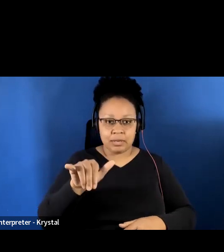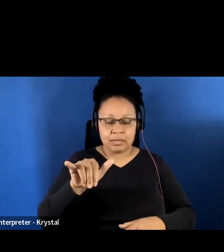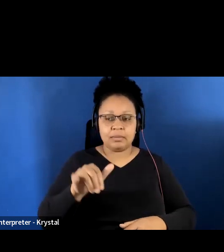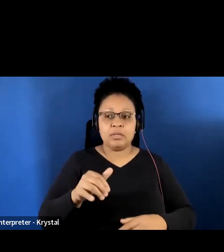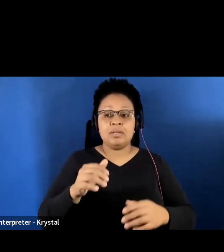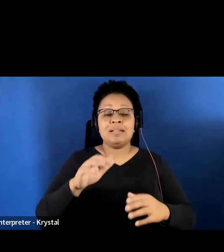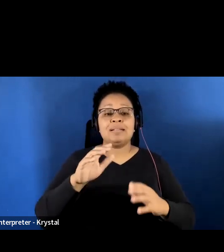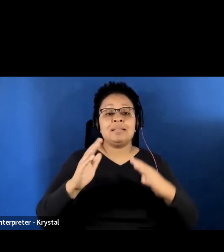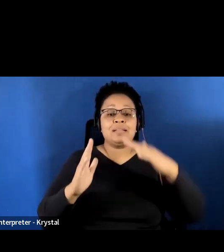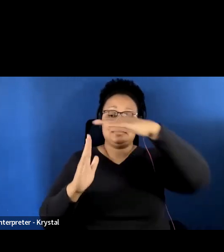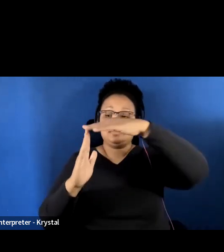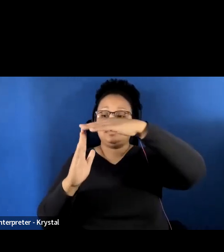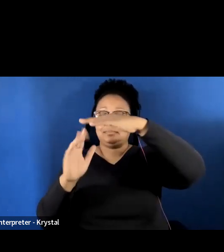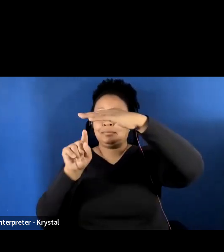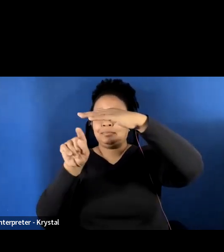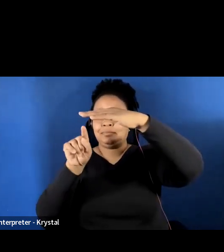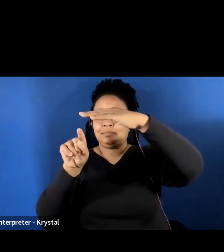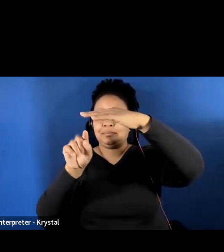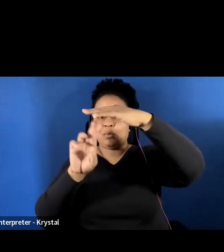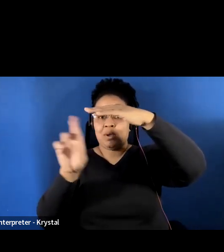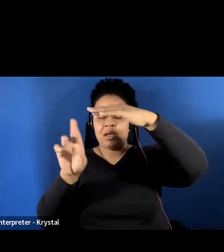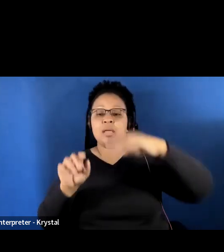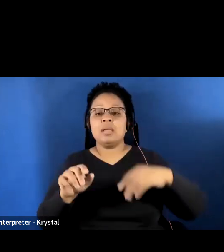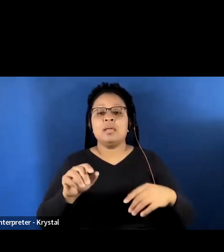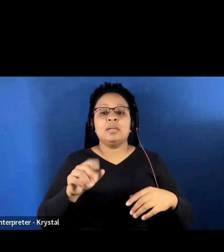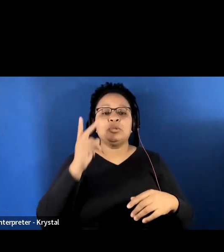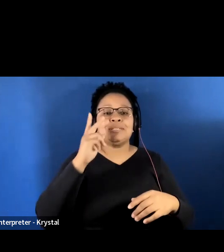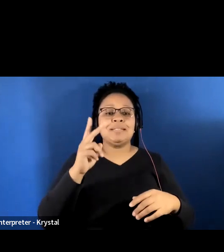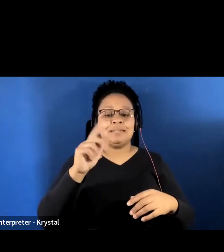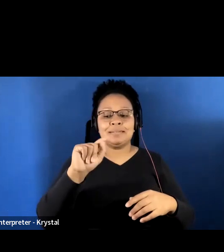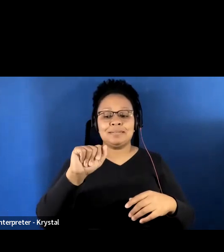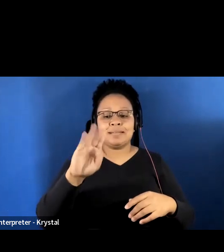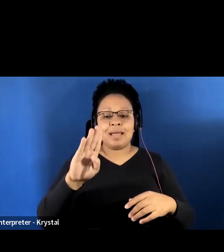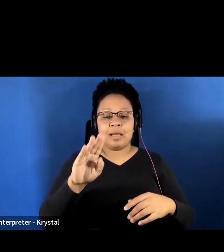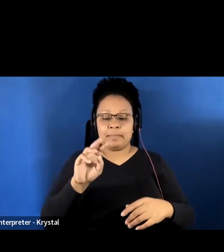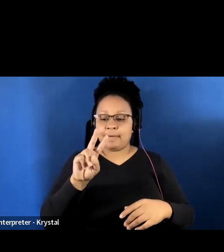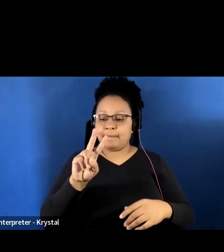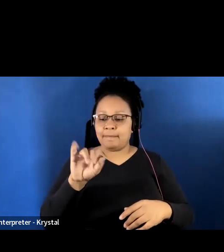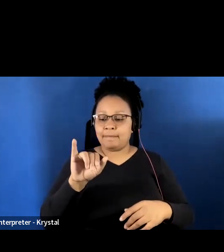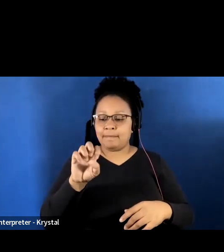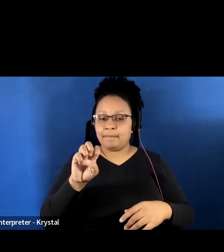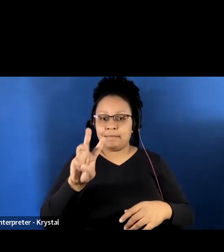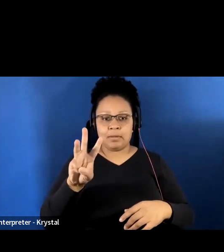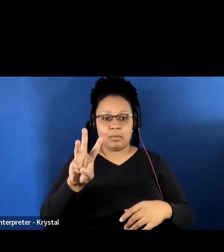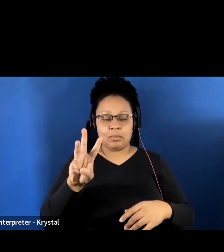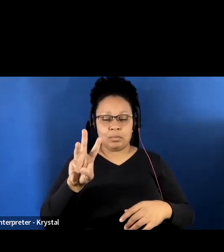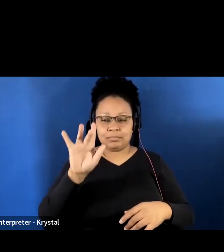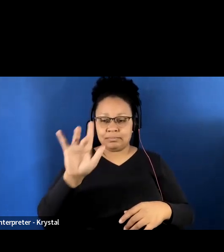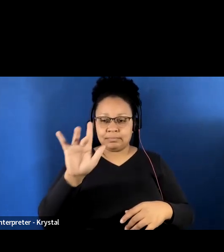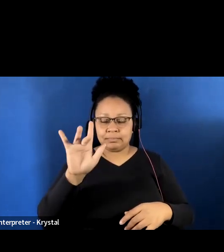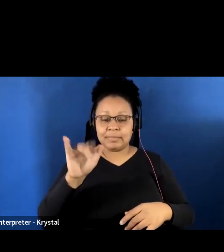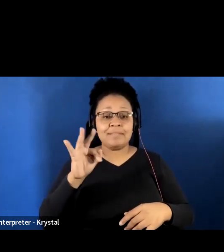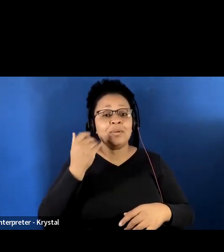view at the top of your screen under the tab for view. If you have technical issues, please use the